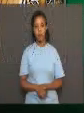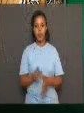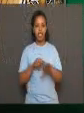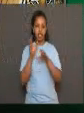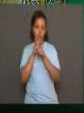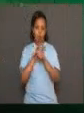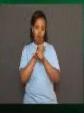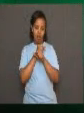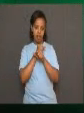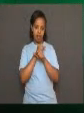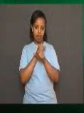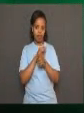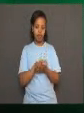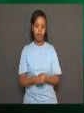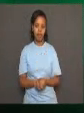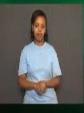Time's up.